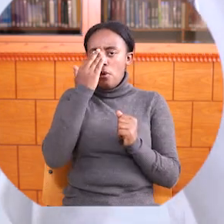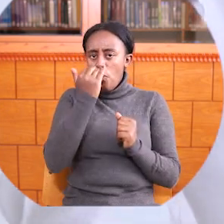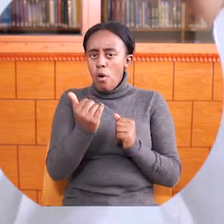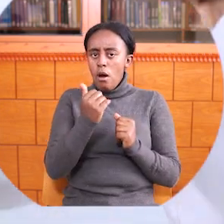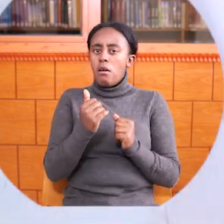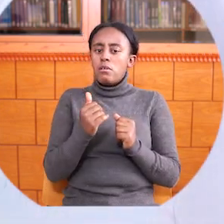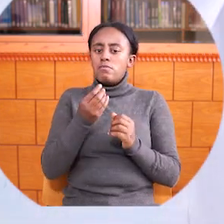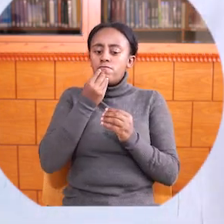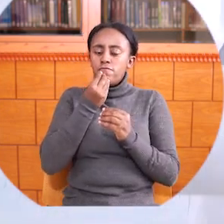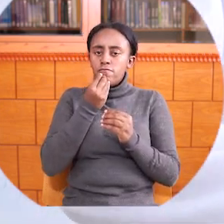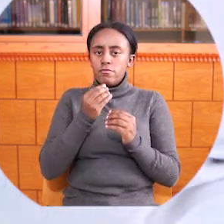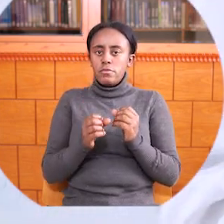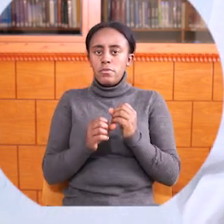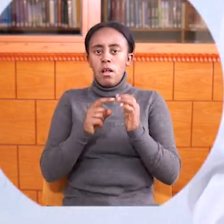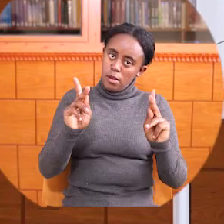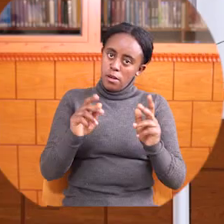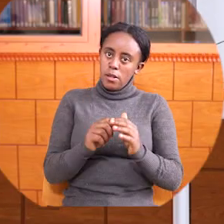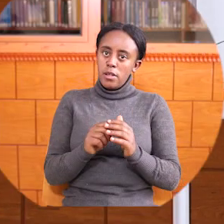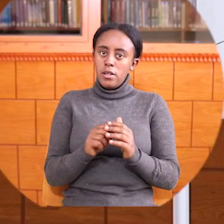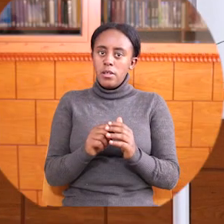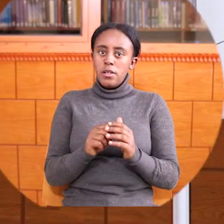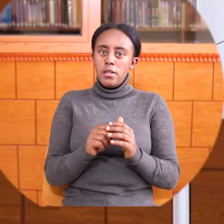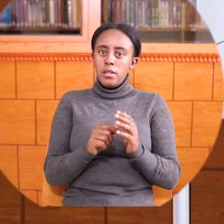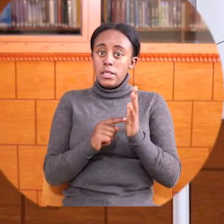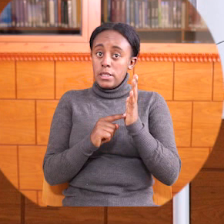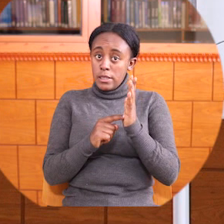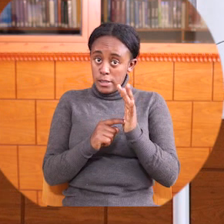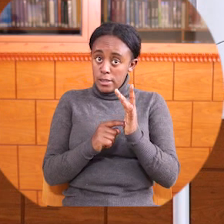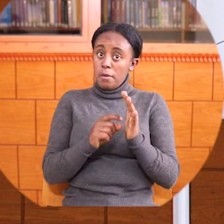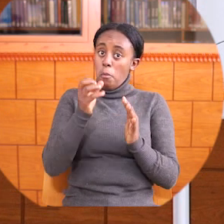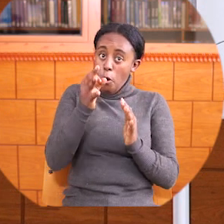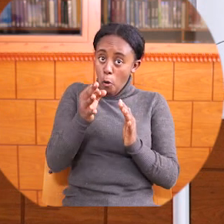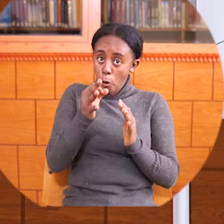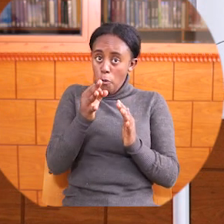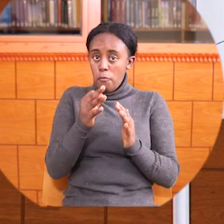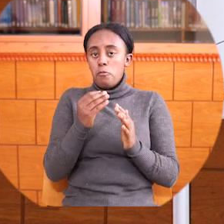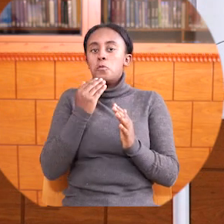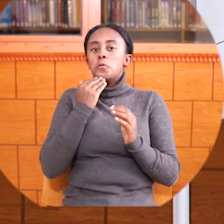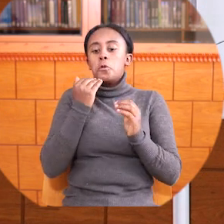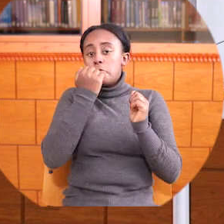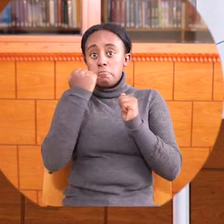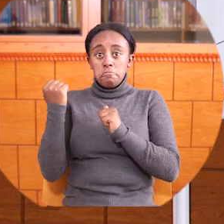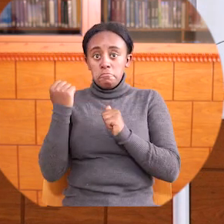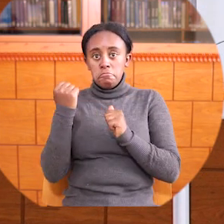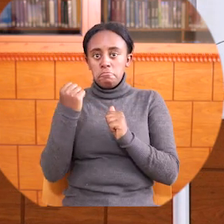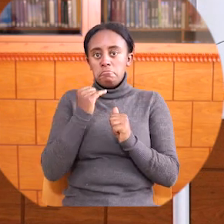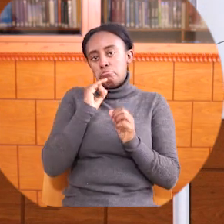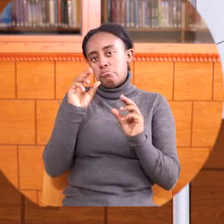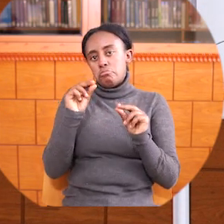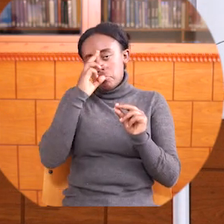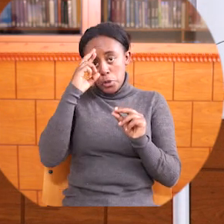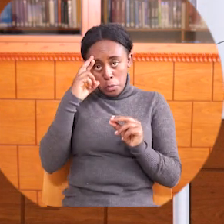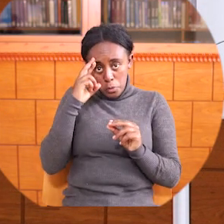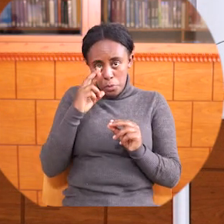we eat it is leaf? The stem of sugarcane is edible because a